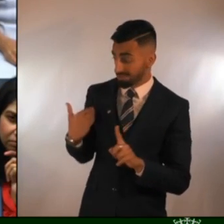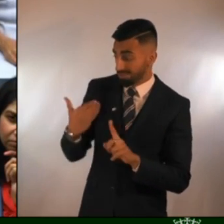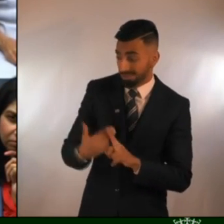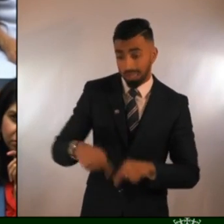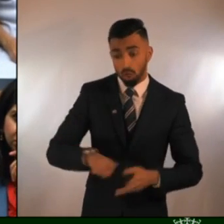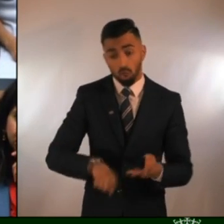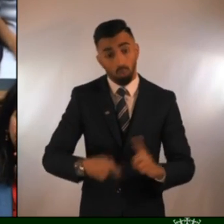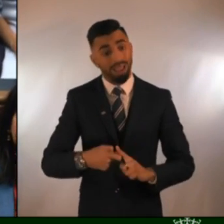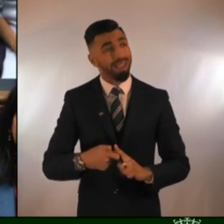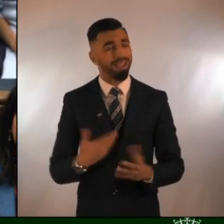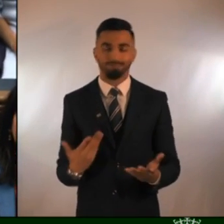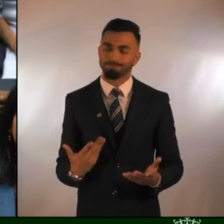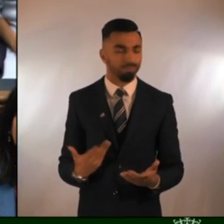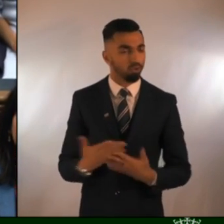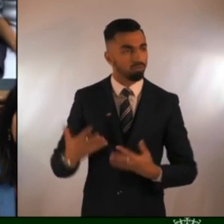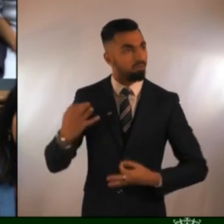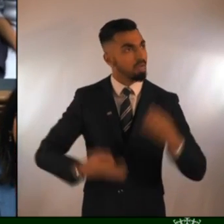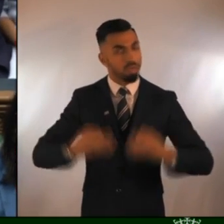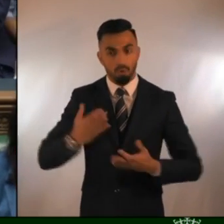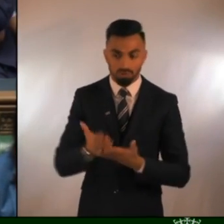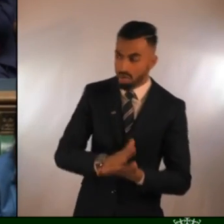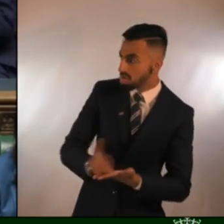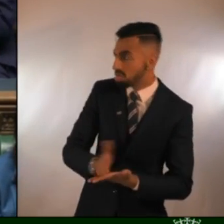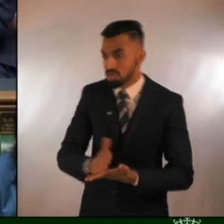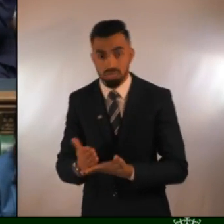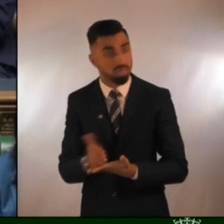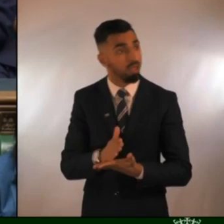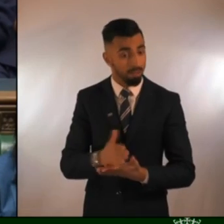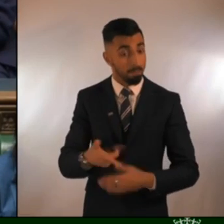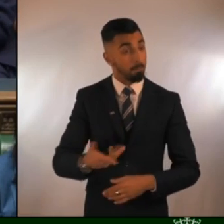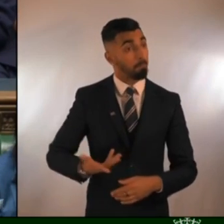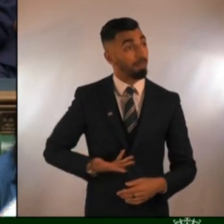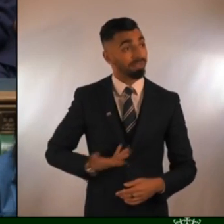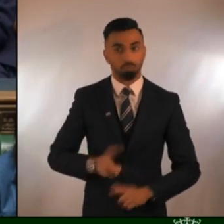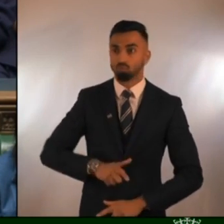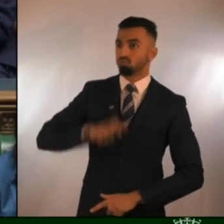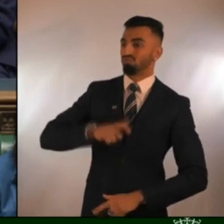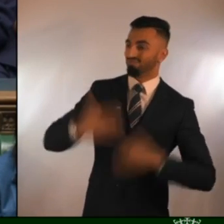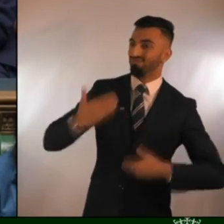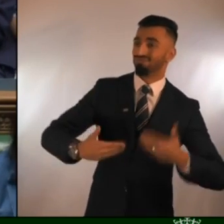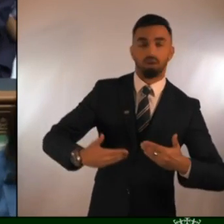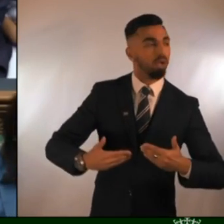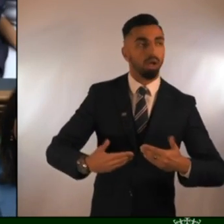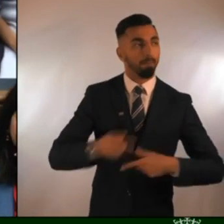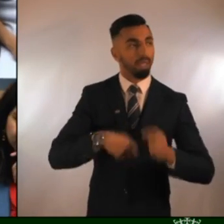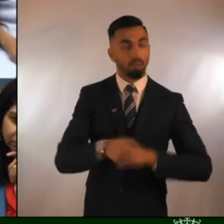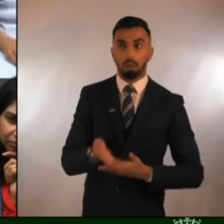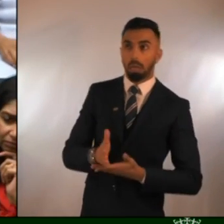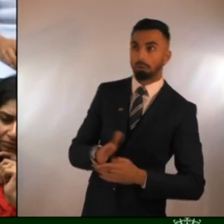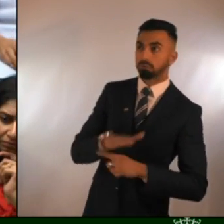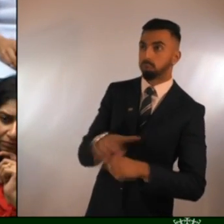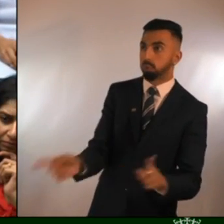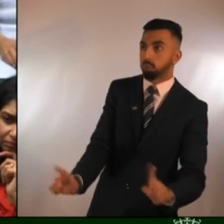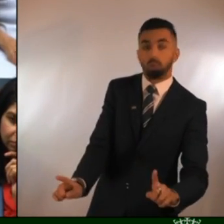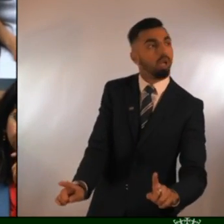which affected business investment in particular, has led the OBR to downgrade our productivity over the forecast period and to